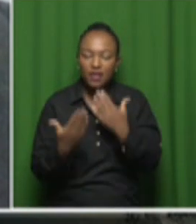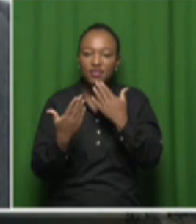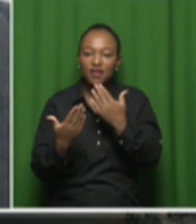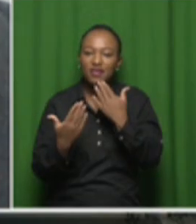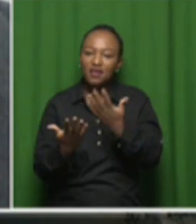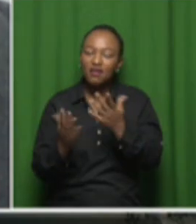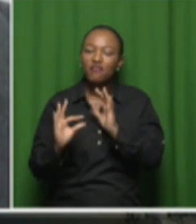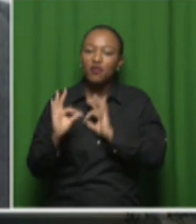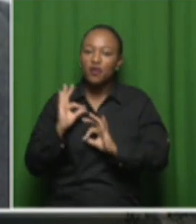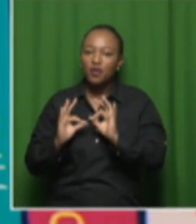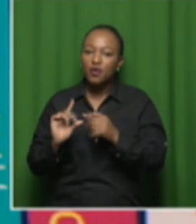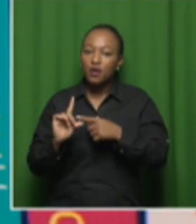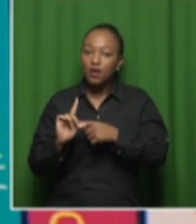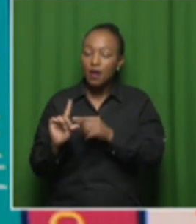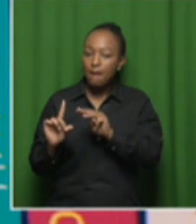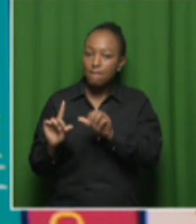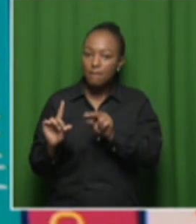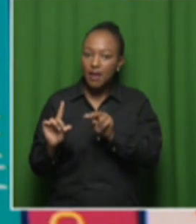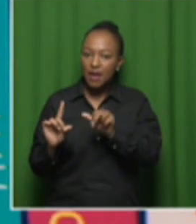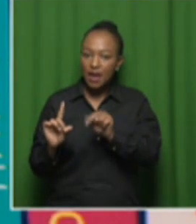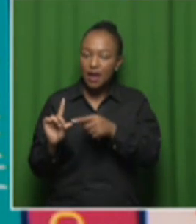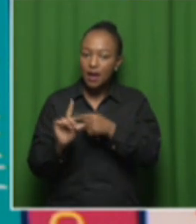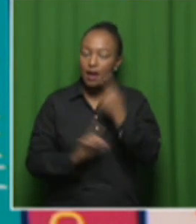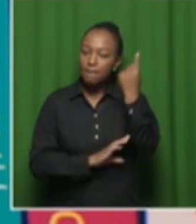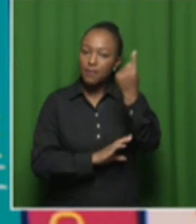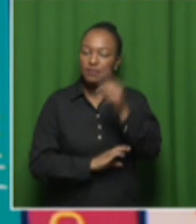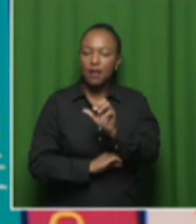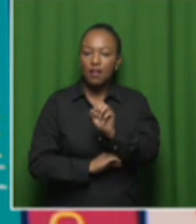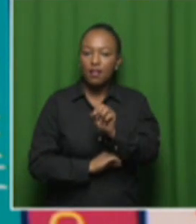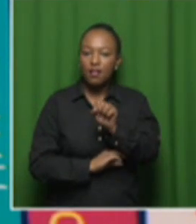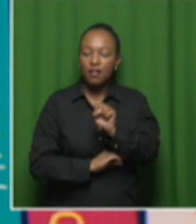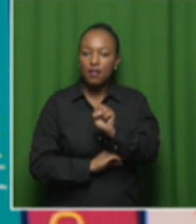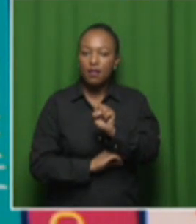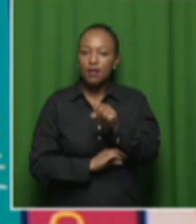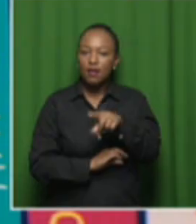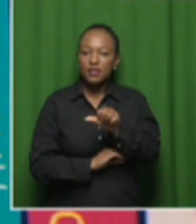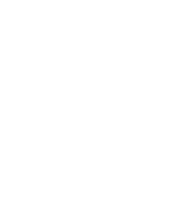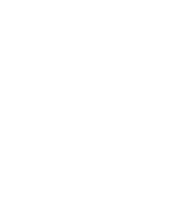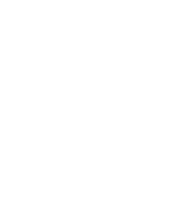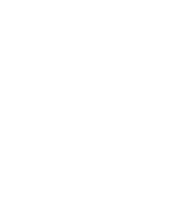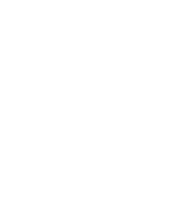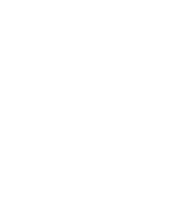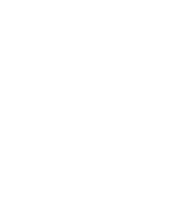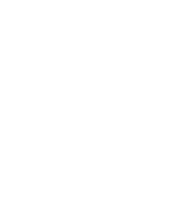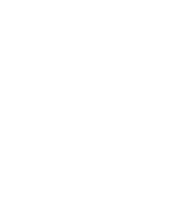Siyabonga Manana is a principal at Spark, talking to us about the significance of this World Book Day.